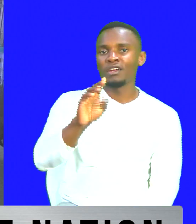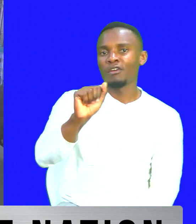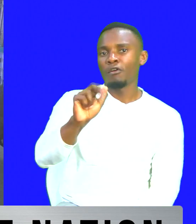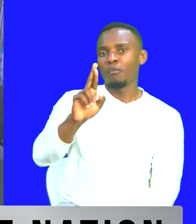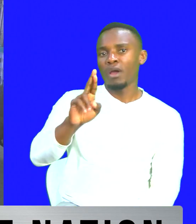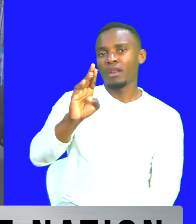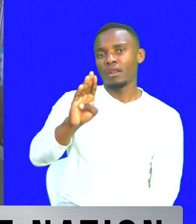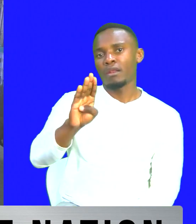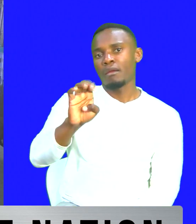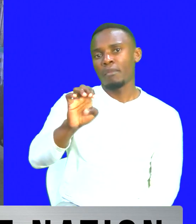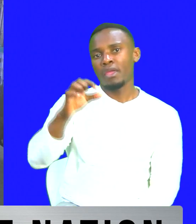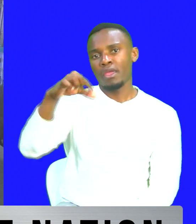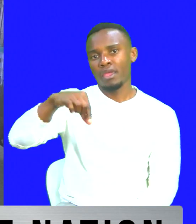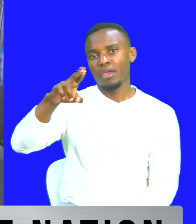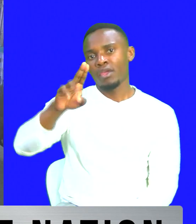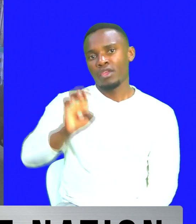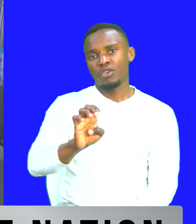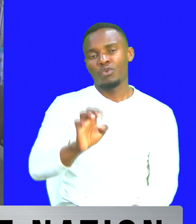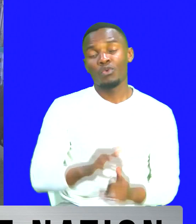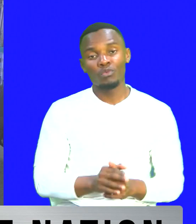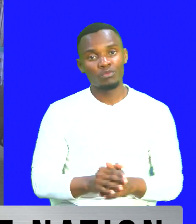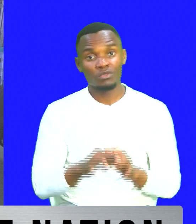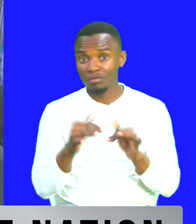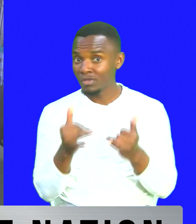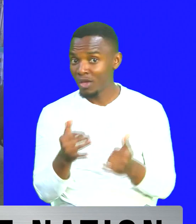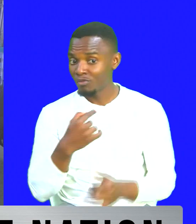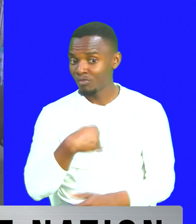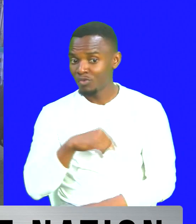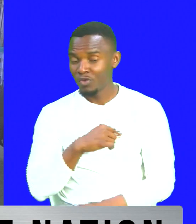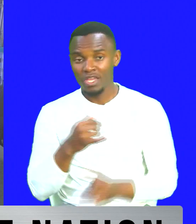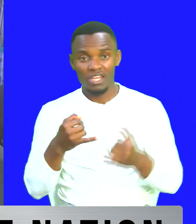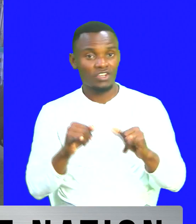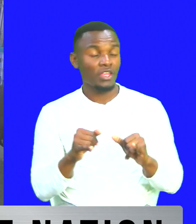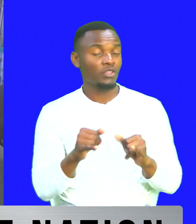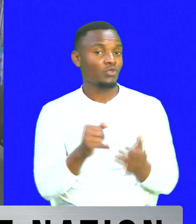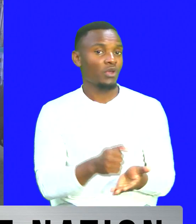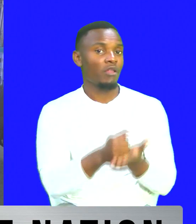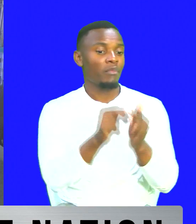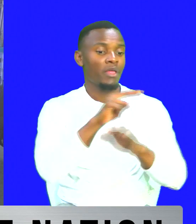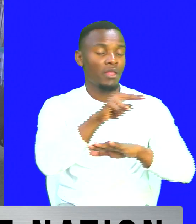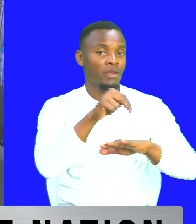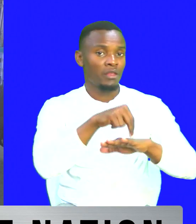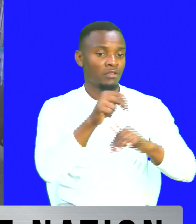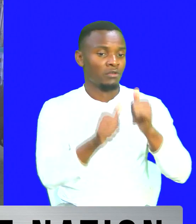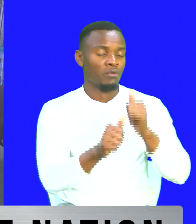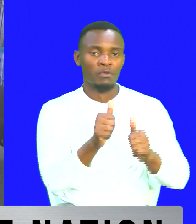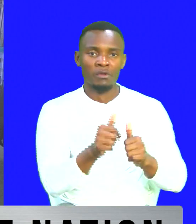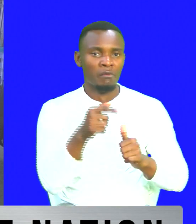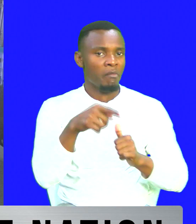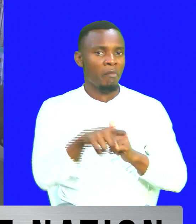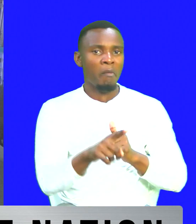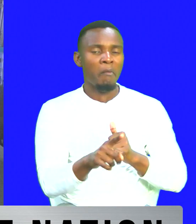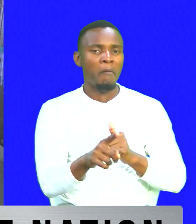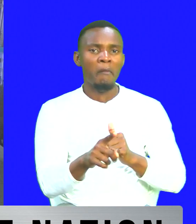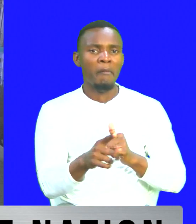So, so far, we are dealing with a nation that is in total, there are no